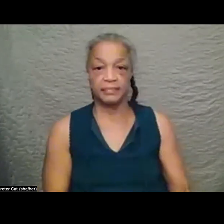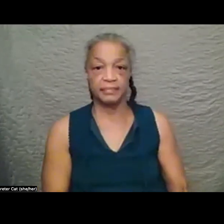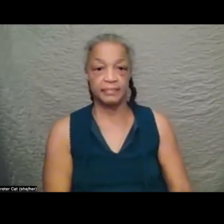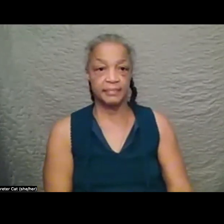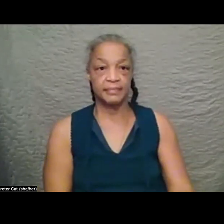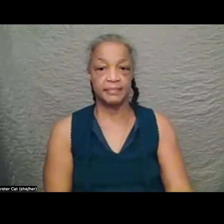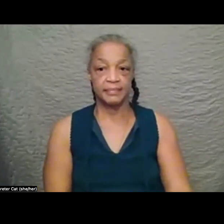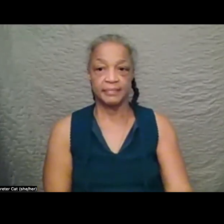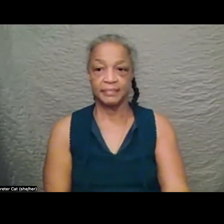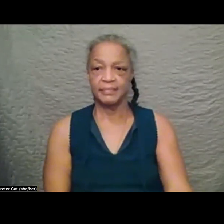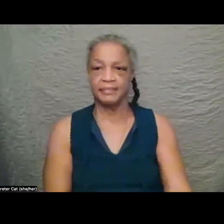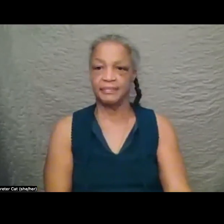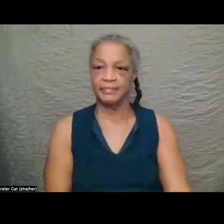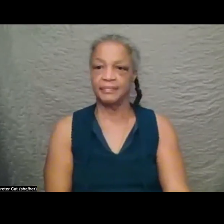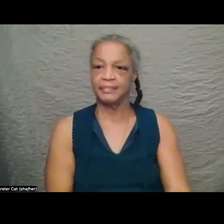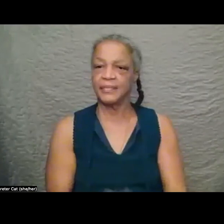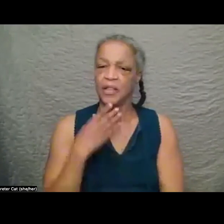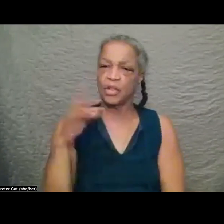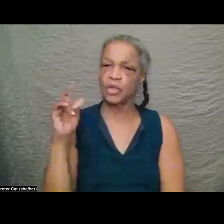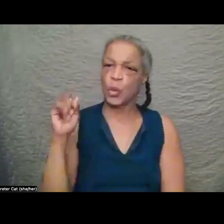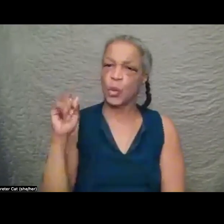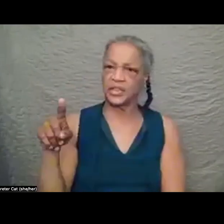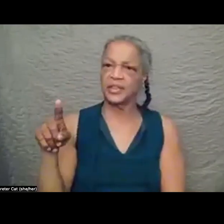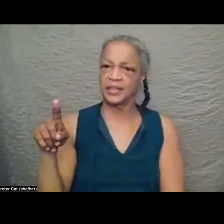Well, thank you. I see there is a question.